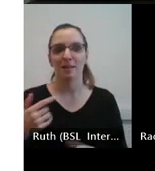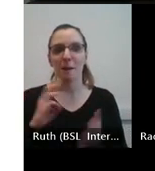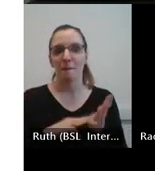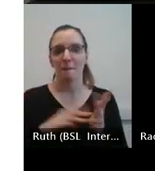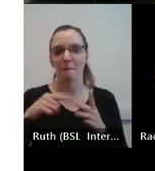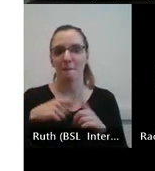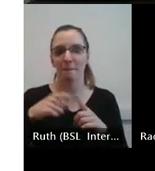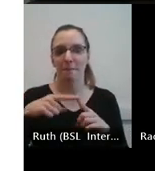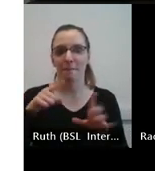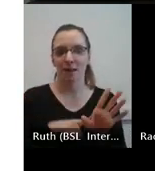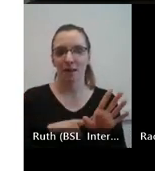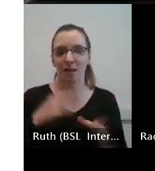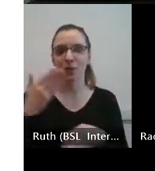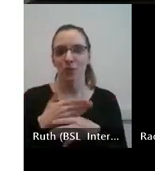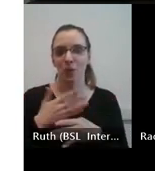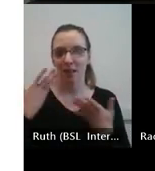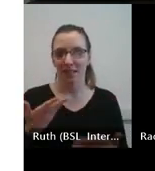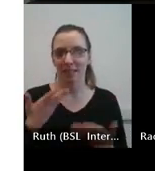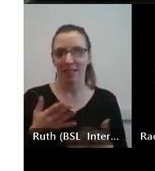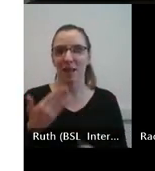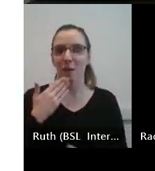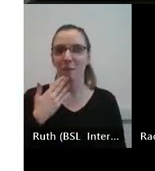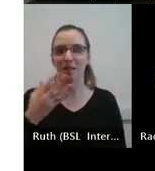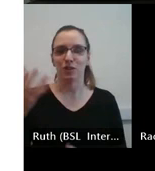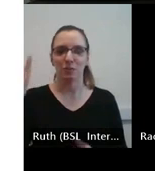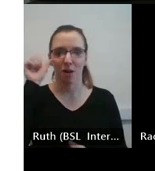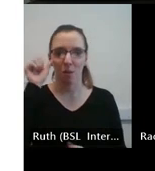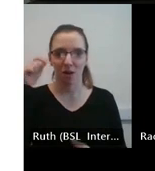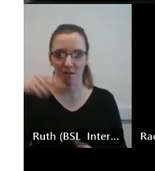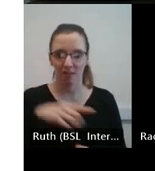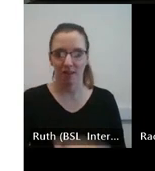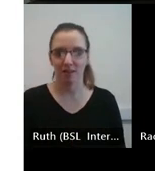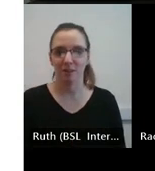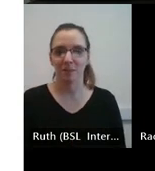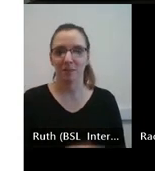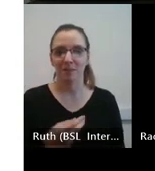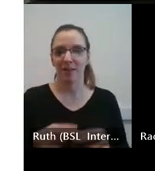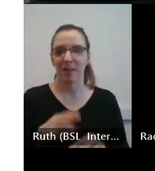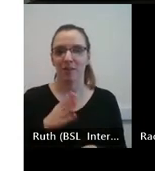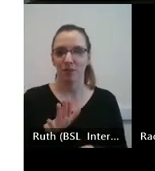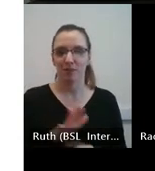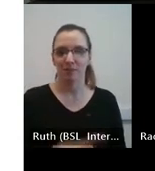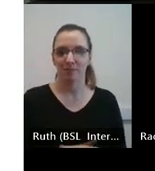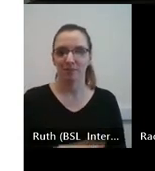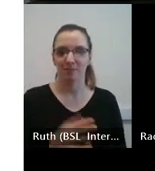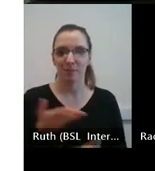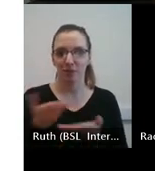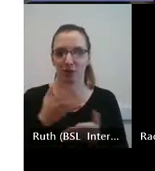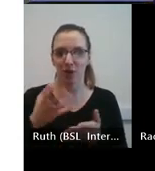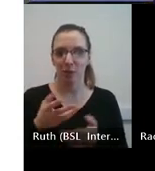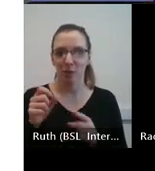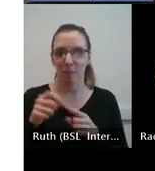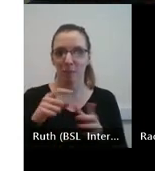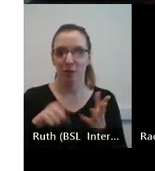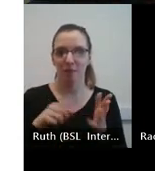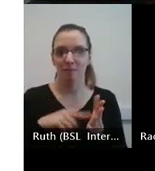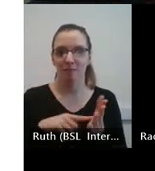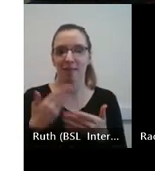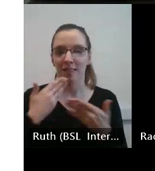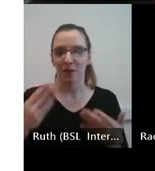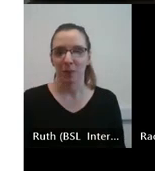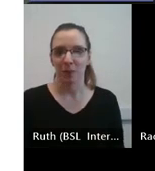also working today. And please be mindful of that if you're wanting to approach and have a chat with Paul. Thank you. Thank you.